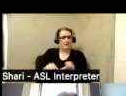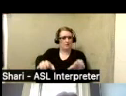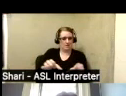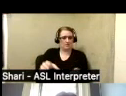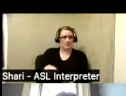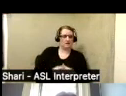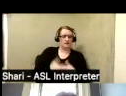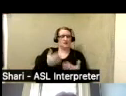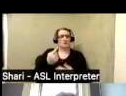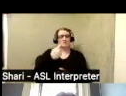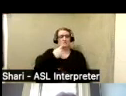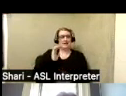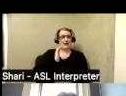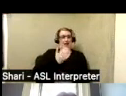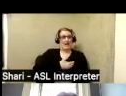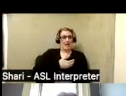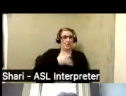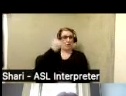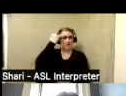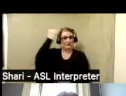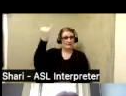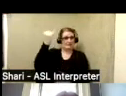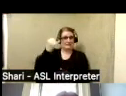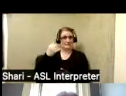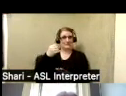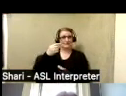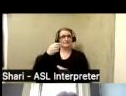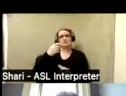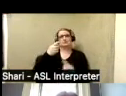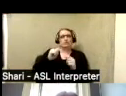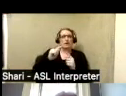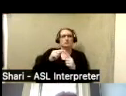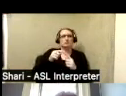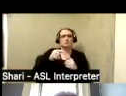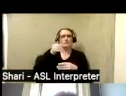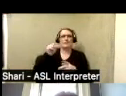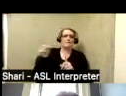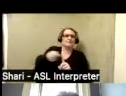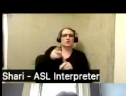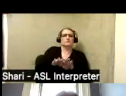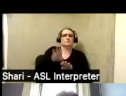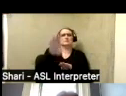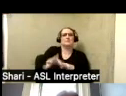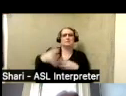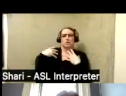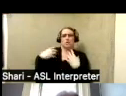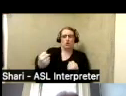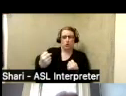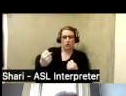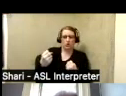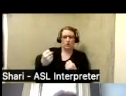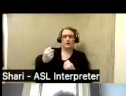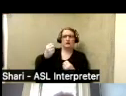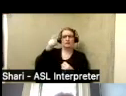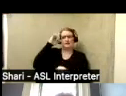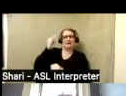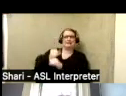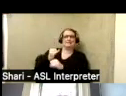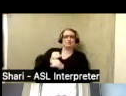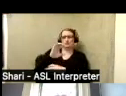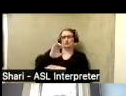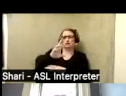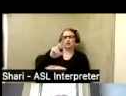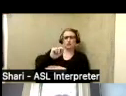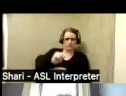notion of circulation is trying to articulate a first step towards curing the phenomenon of the institutional circuit. But